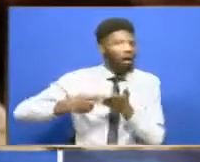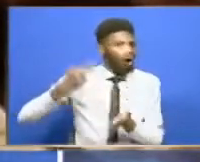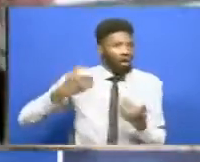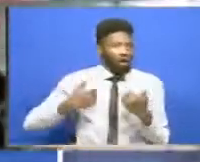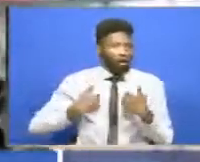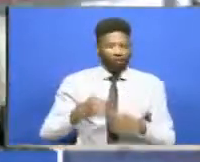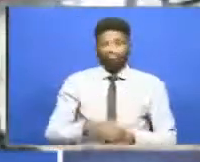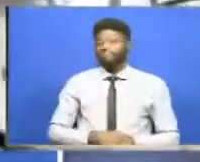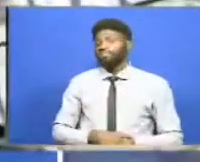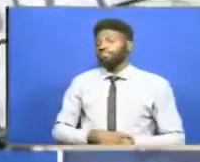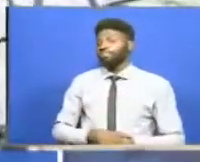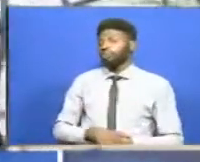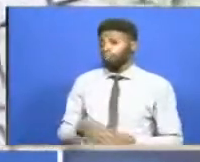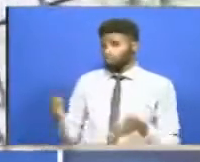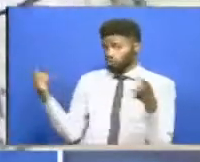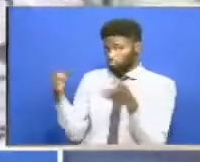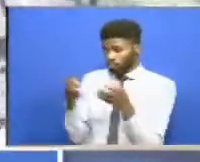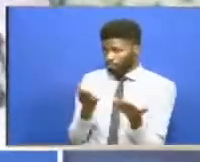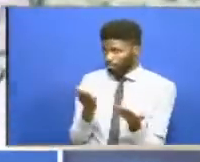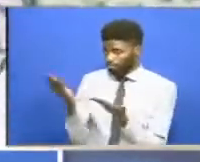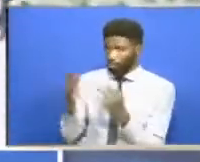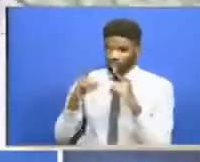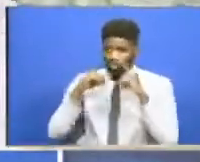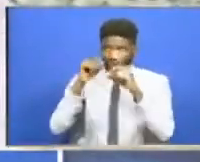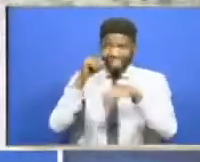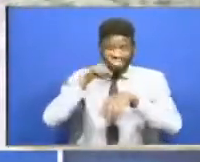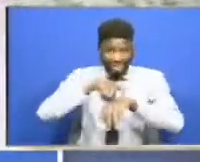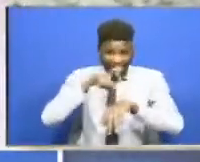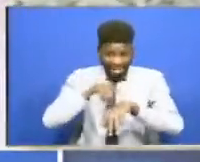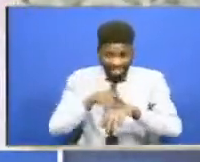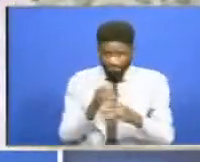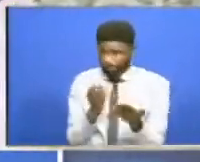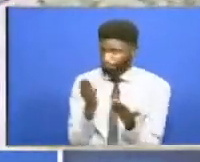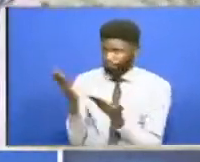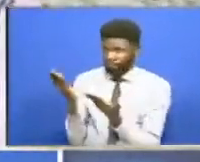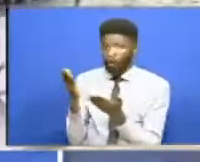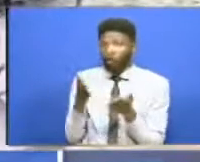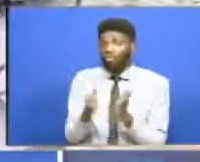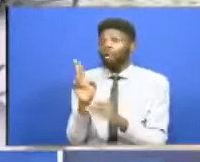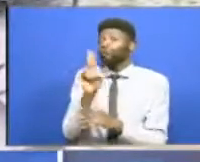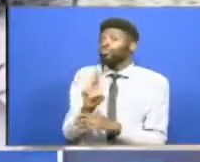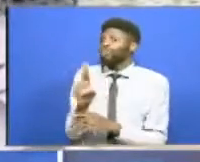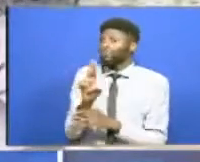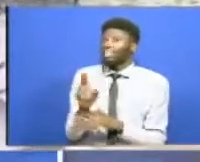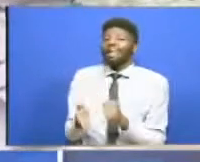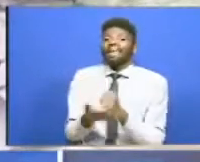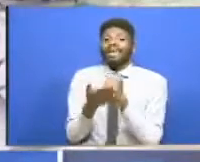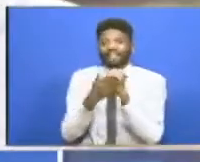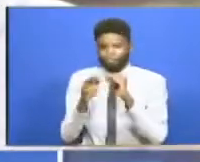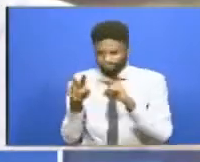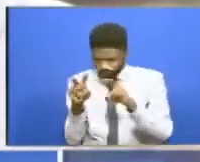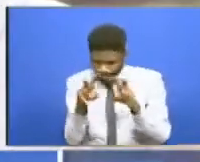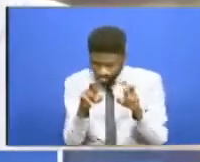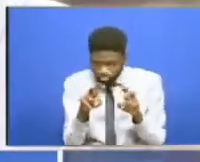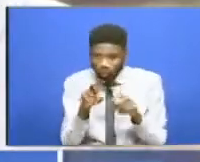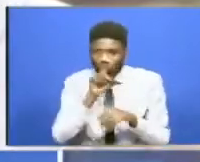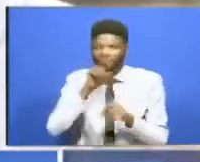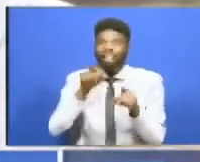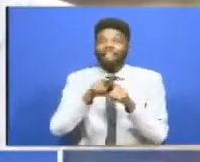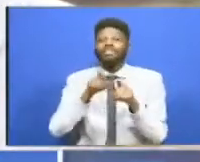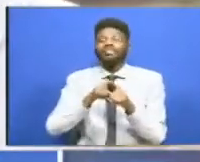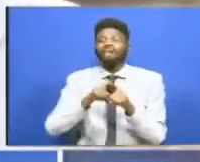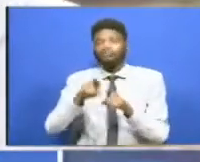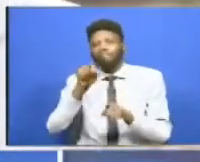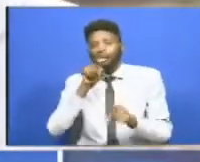Kulingana na wakulima hao, njia hii ya ufugaji ni rahisi hasa katika kuwachunguza kuku na kukusanya mayai. So farmers are actually